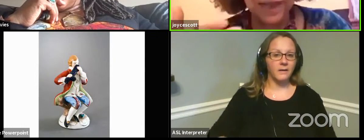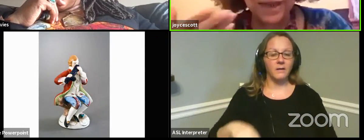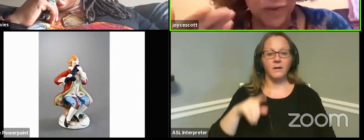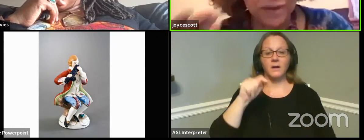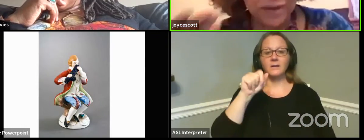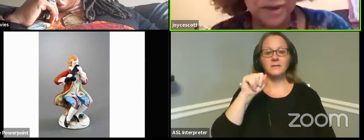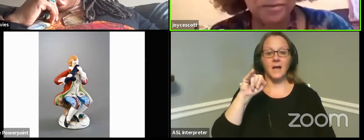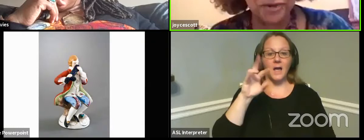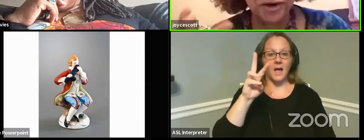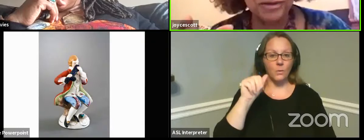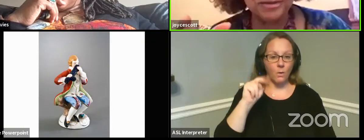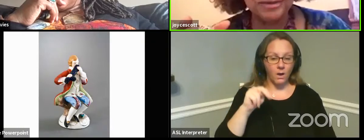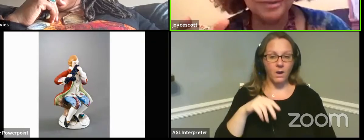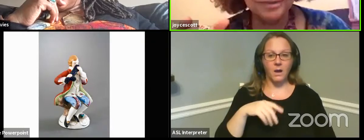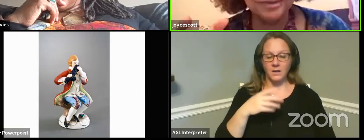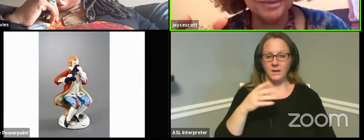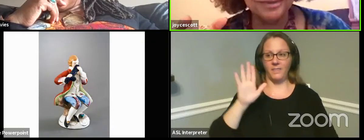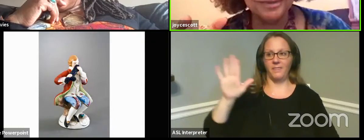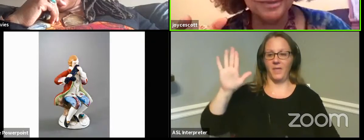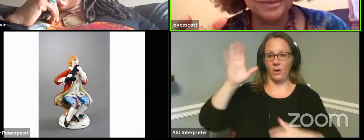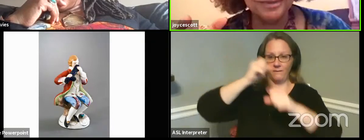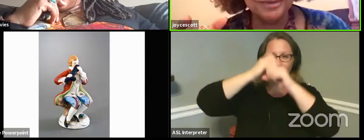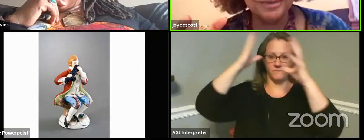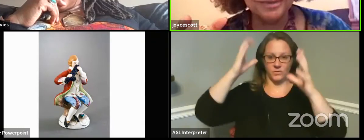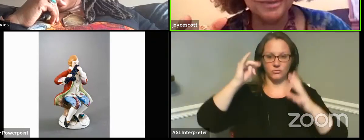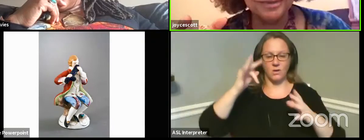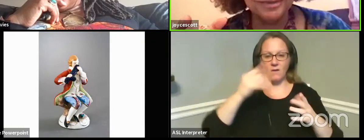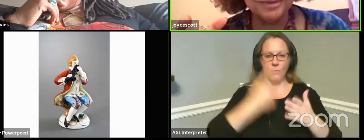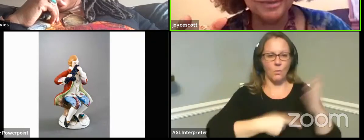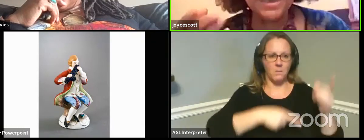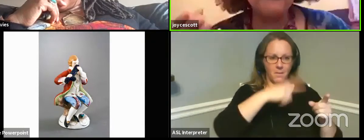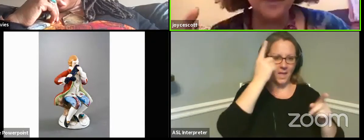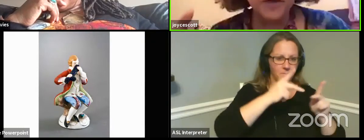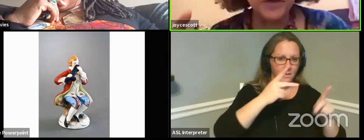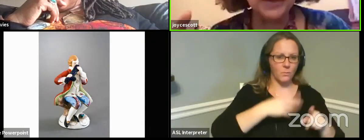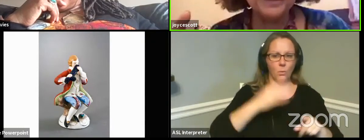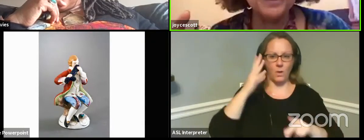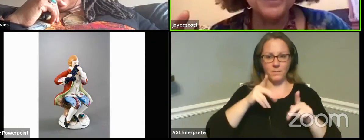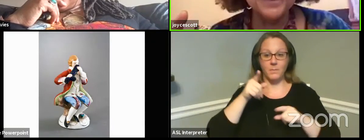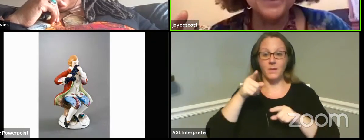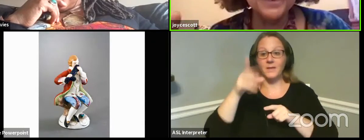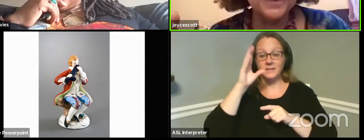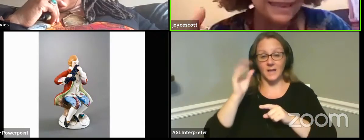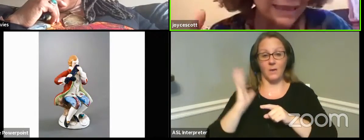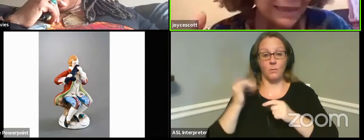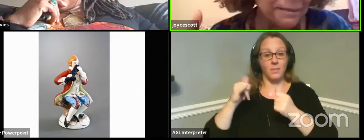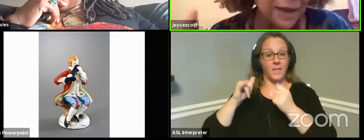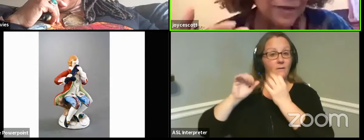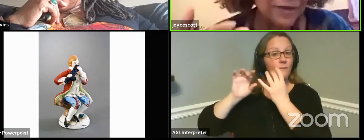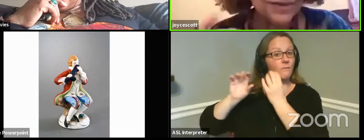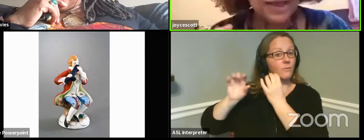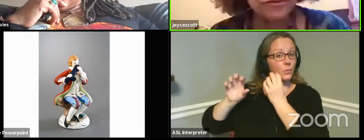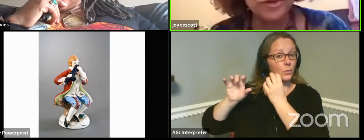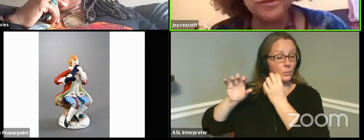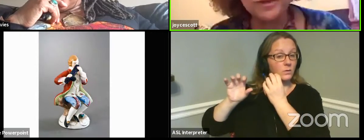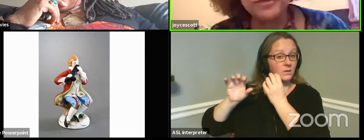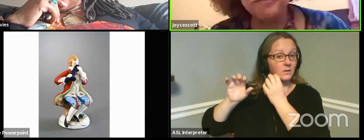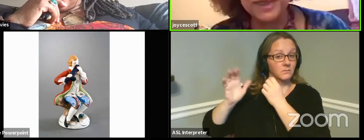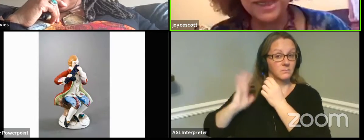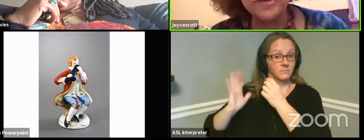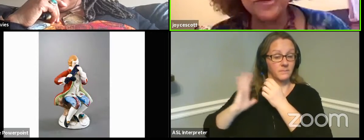what black and white people are. This guy was playing a flute. This is about the